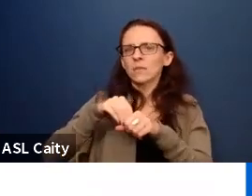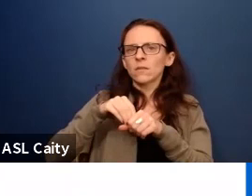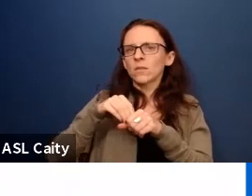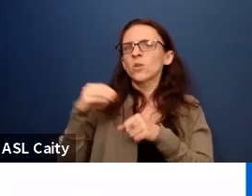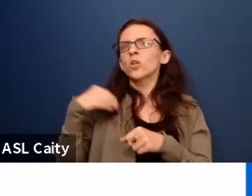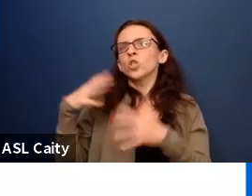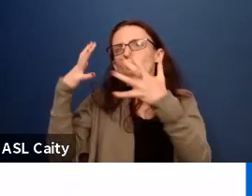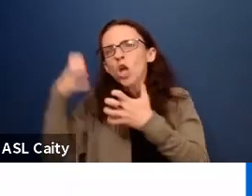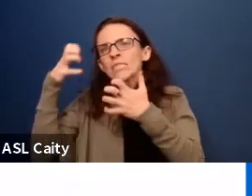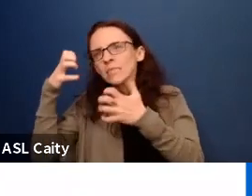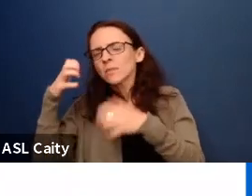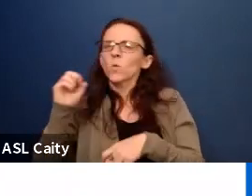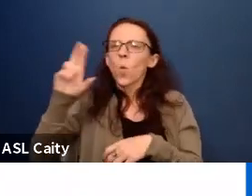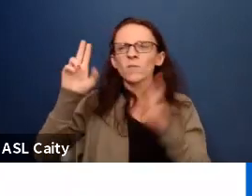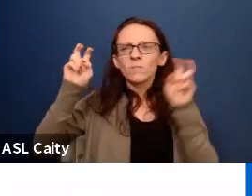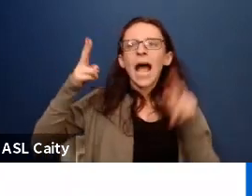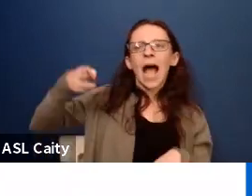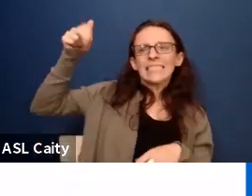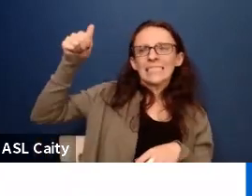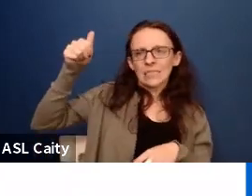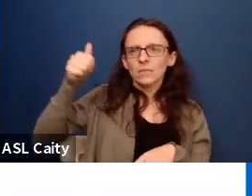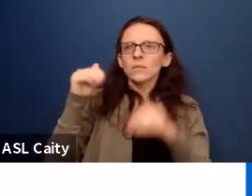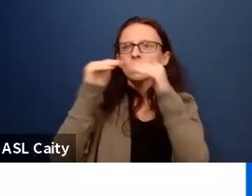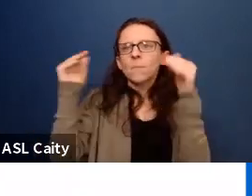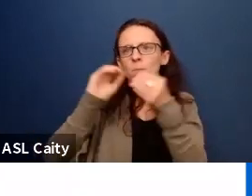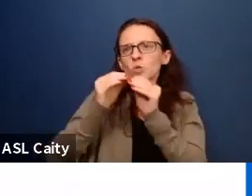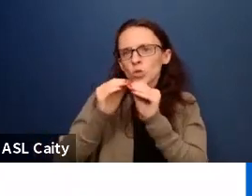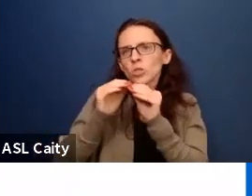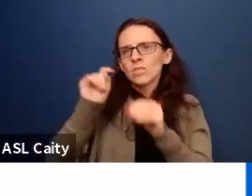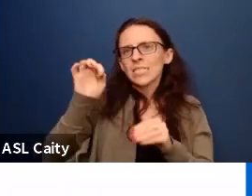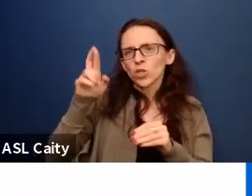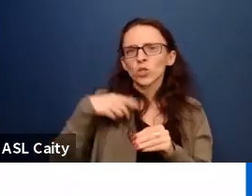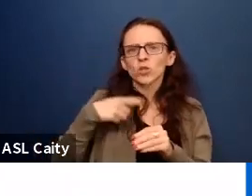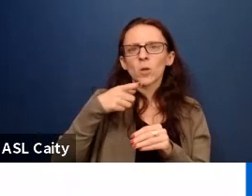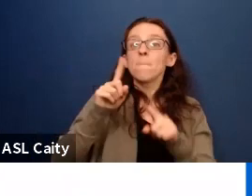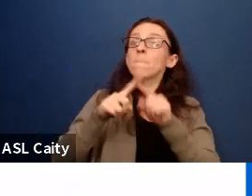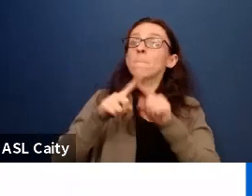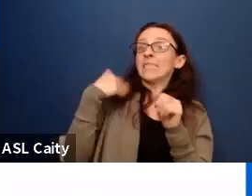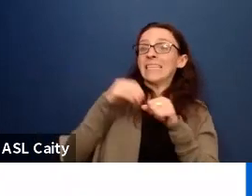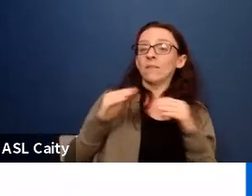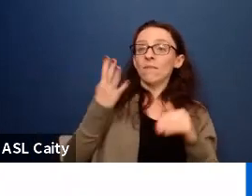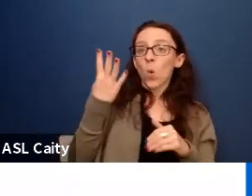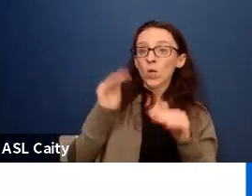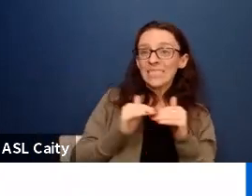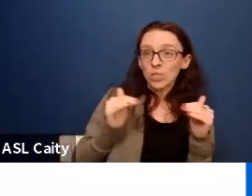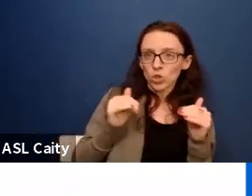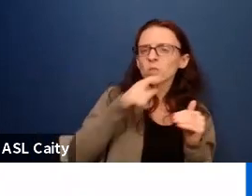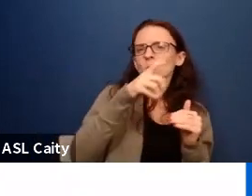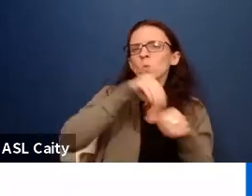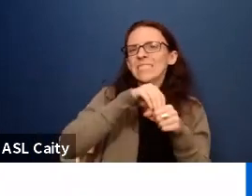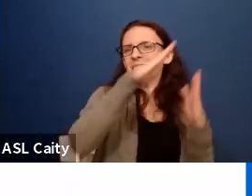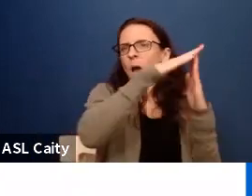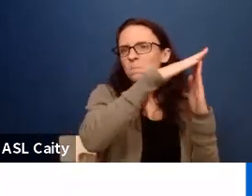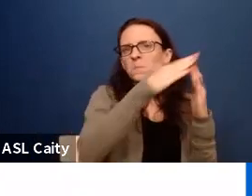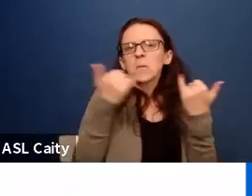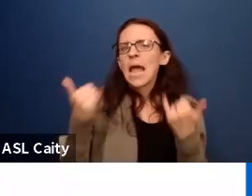highest tier, but it was, I believe, in the 4-tier version, as an example.